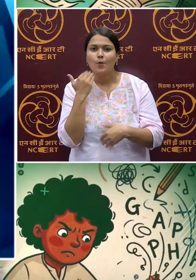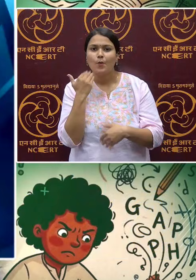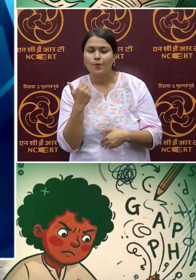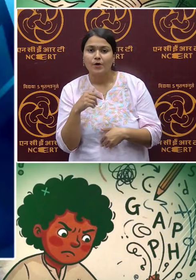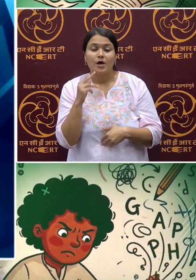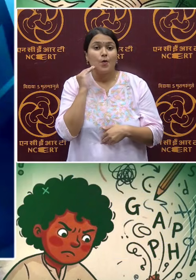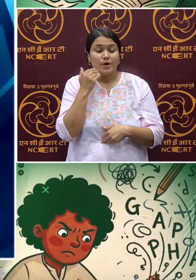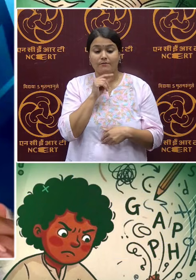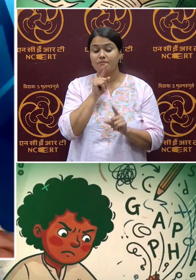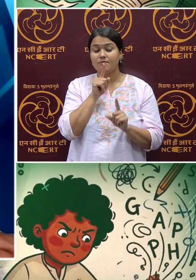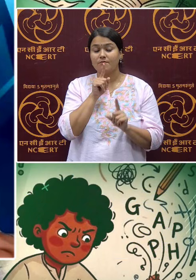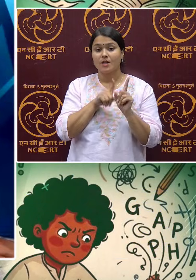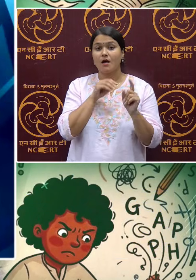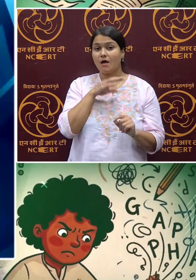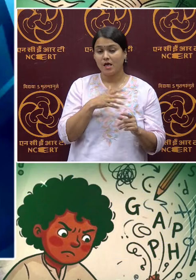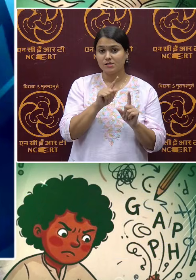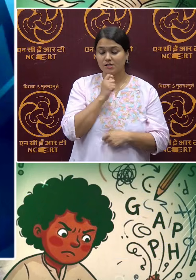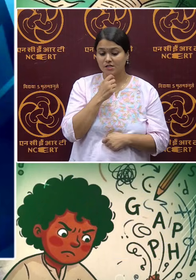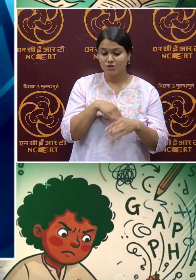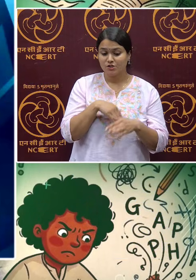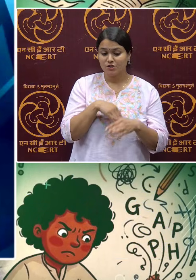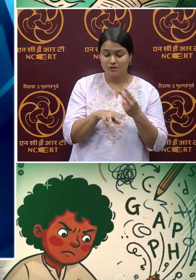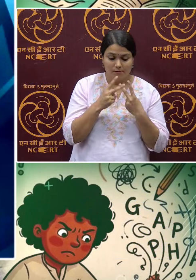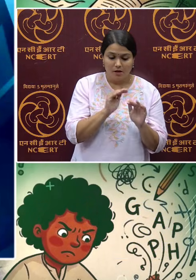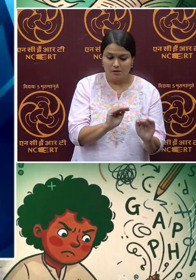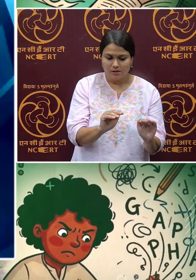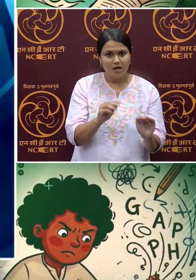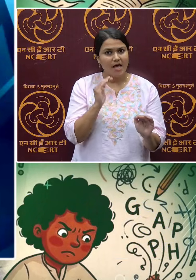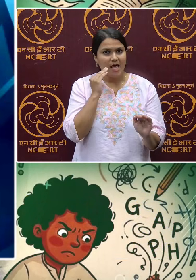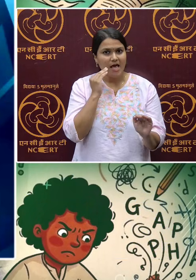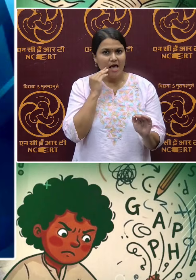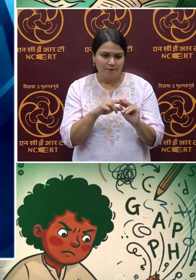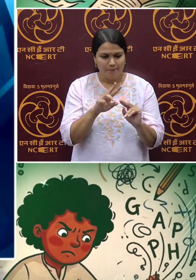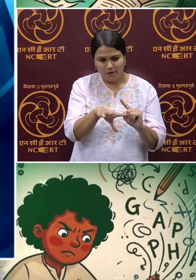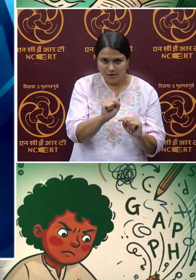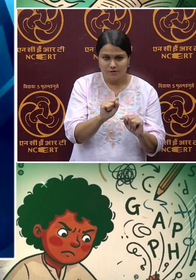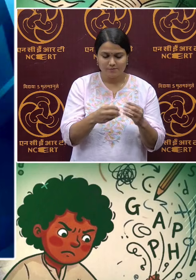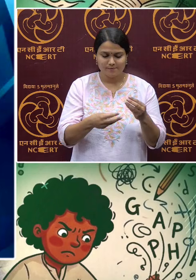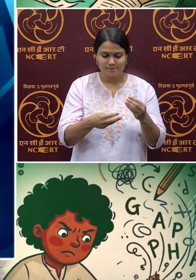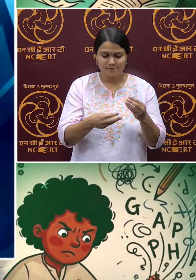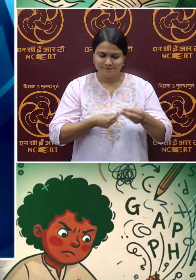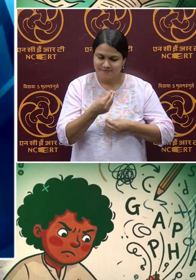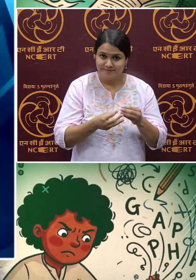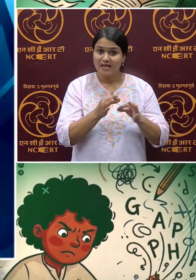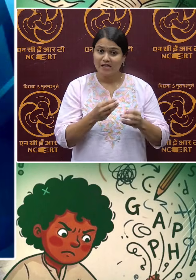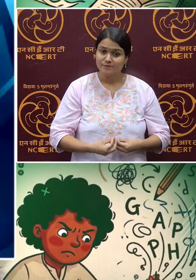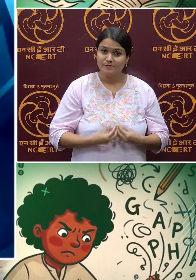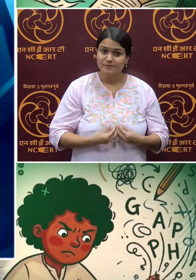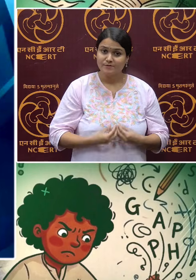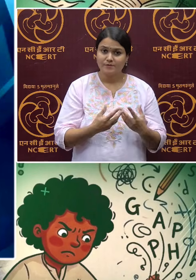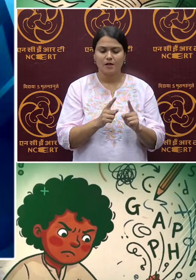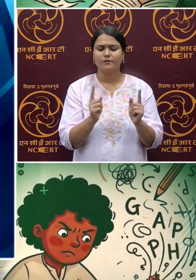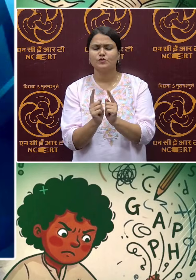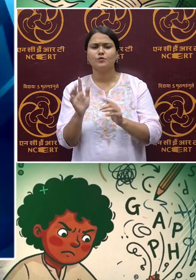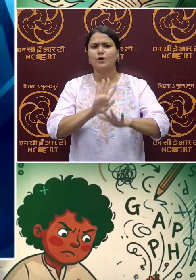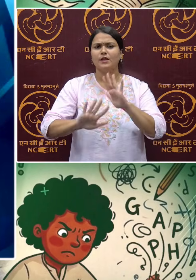a very young age when a child has been given the right intervention and syllabification and so on, I have a small